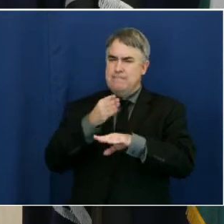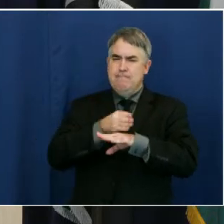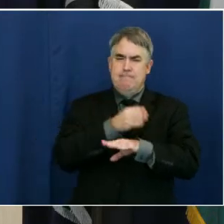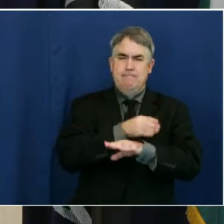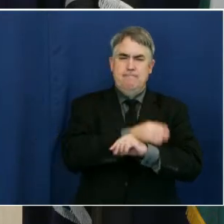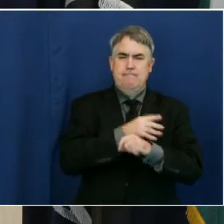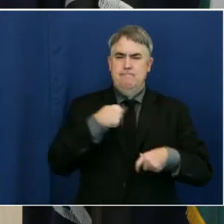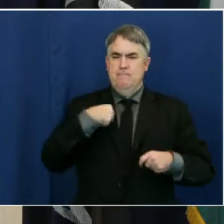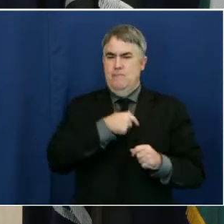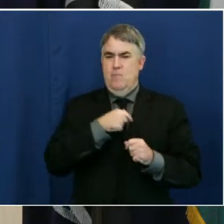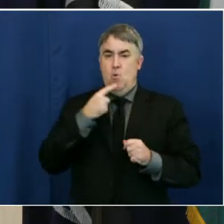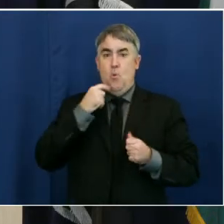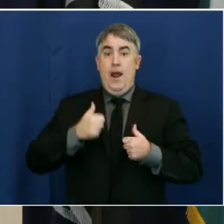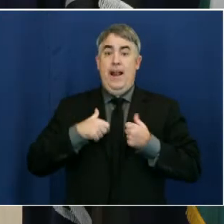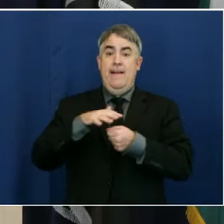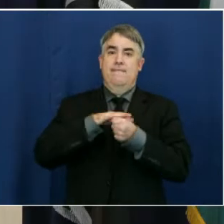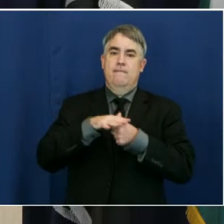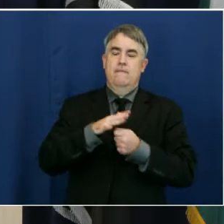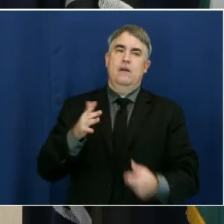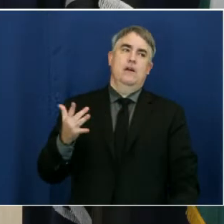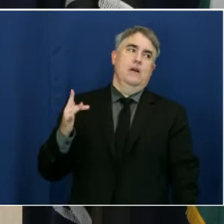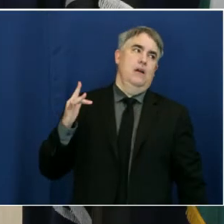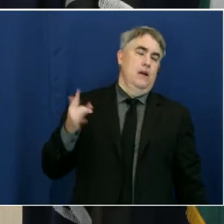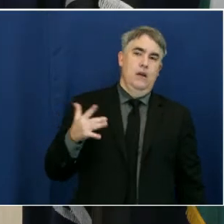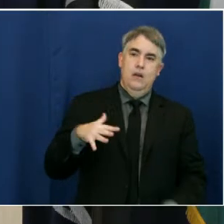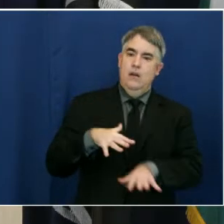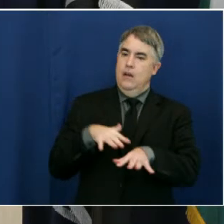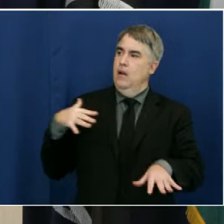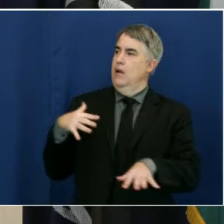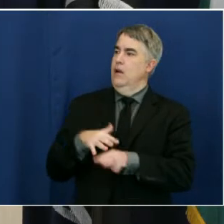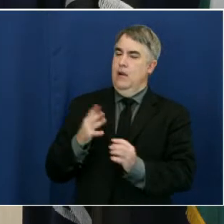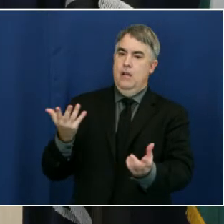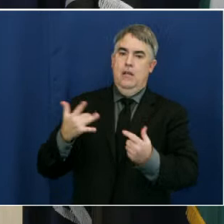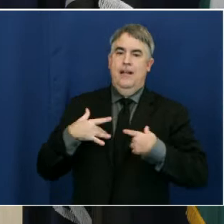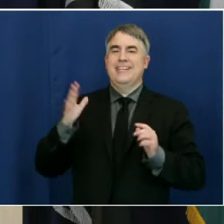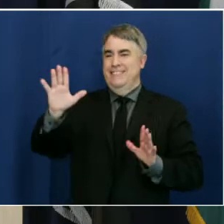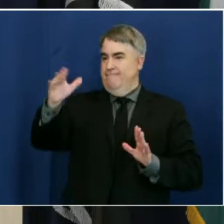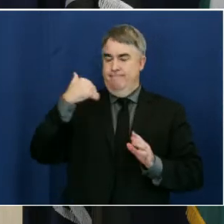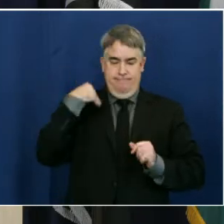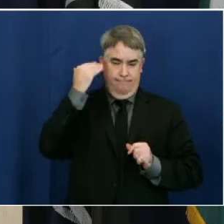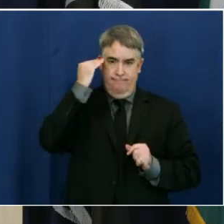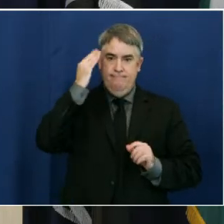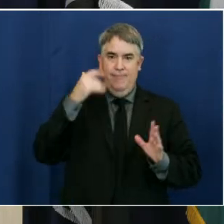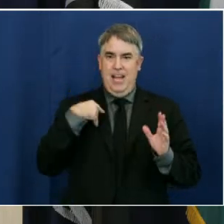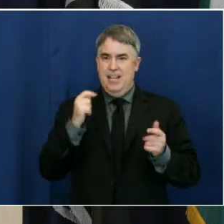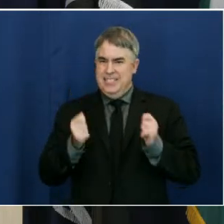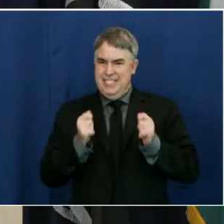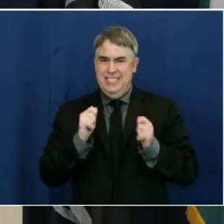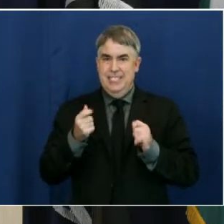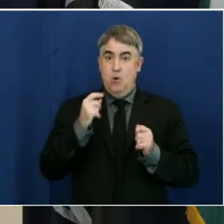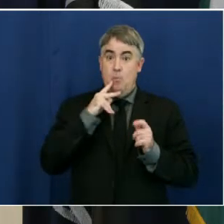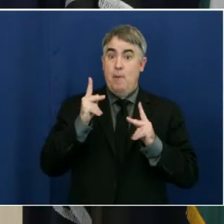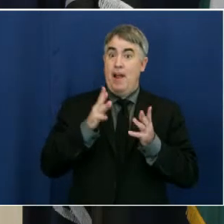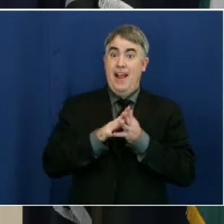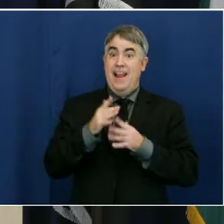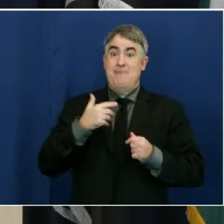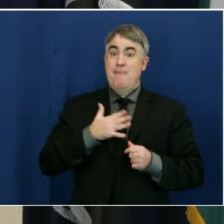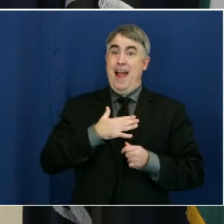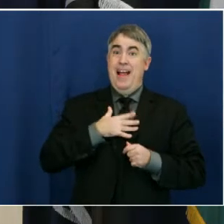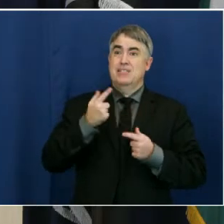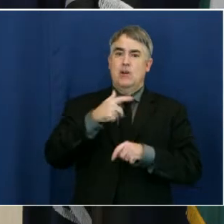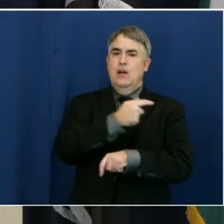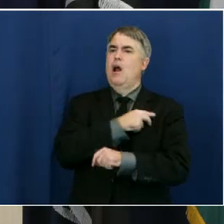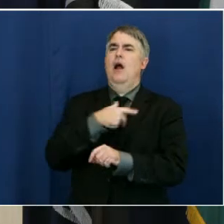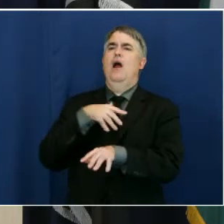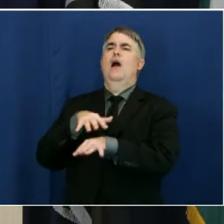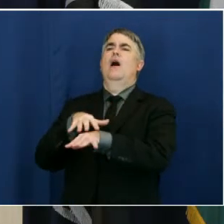by traffic. We know individuals that are going to get a vaccine would prefer not to wait in traffic to get to their appointment. But we also know